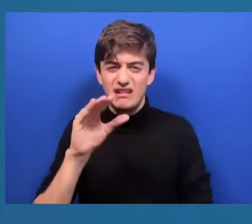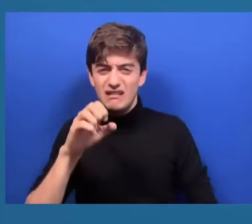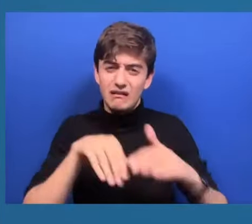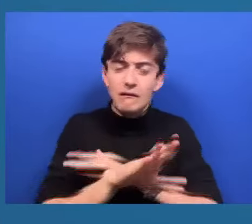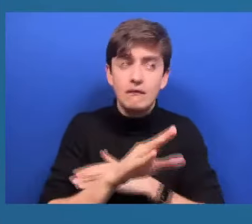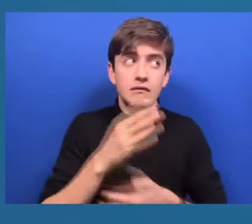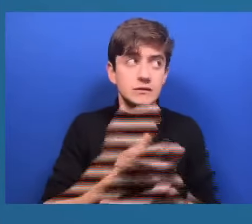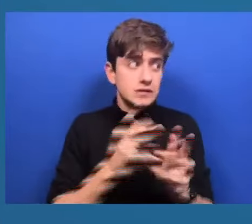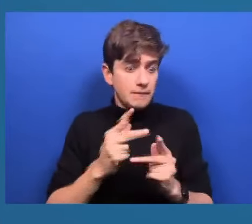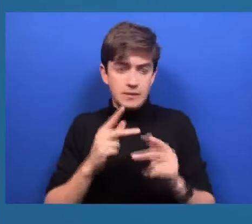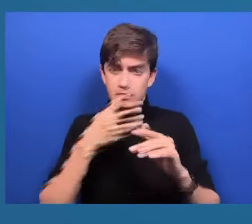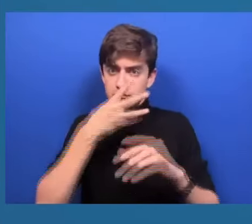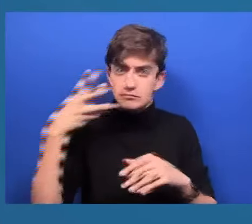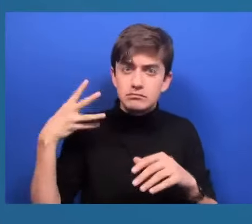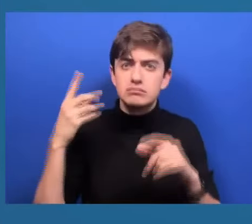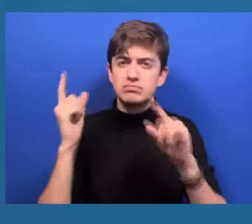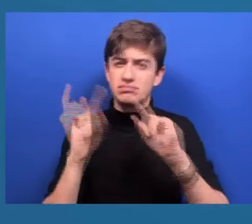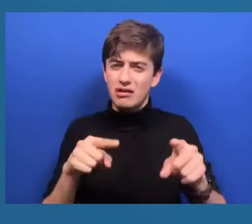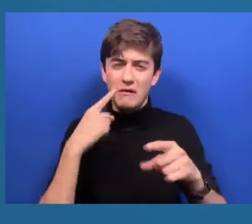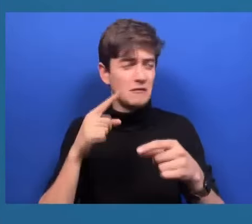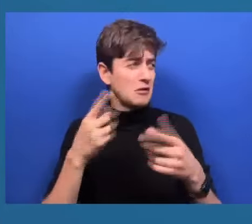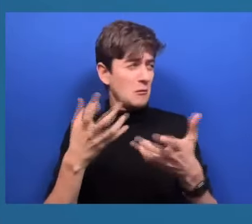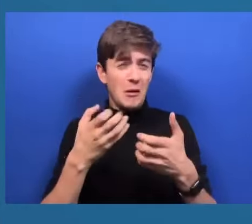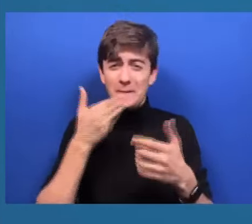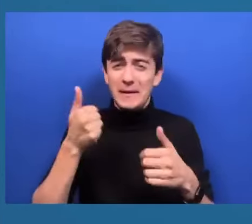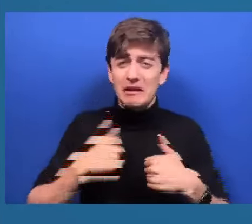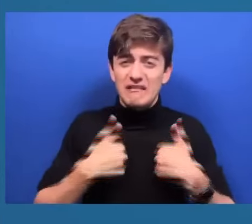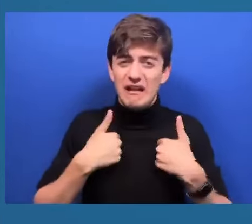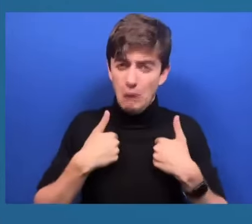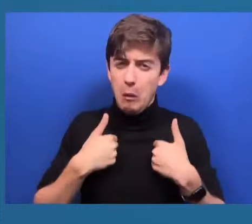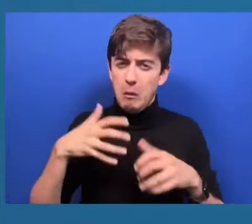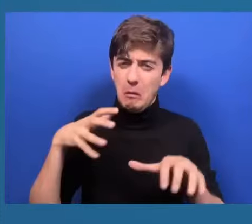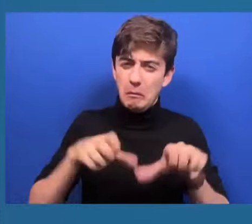own family. It has to stop.